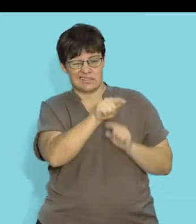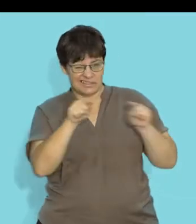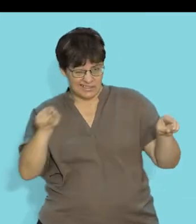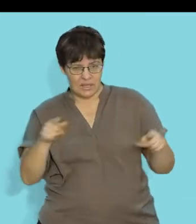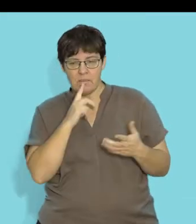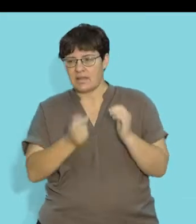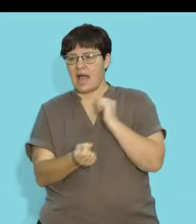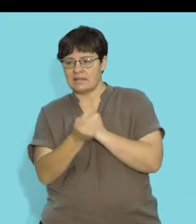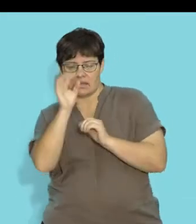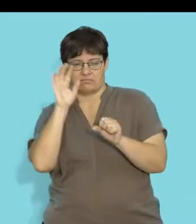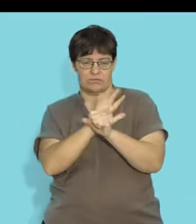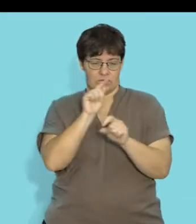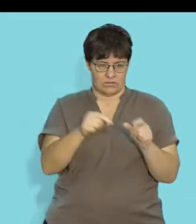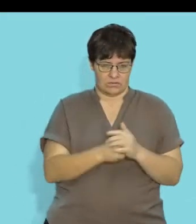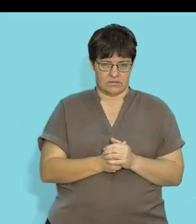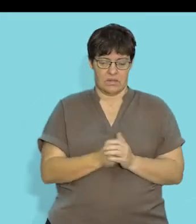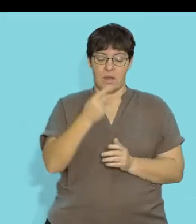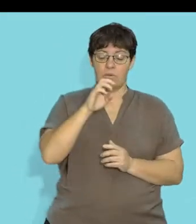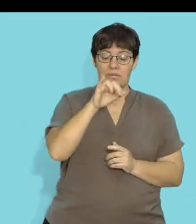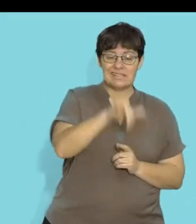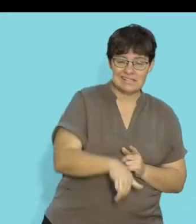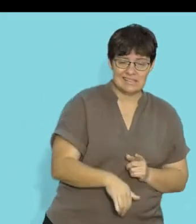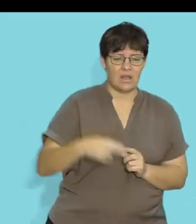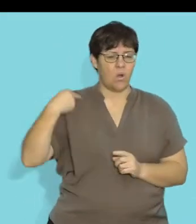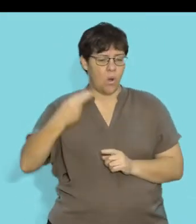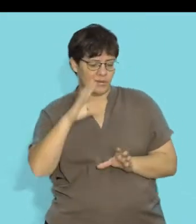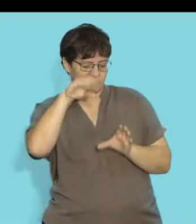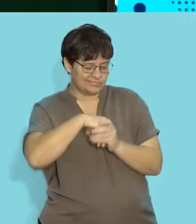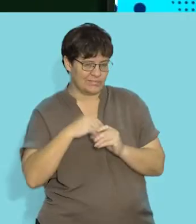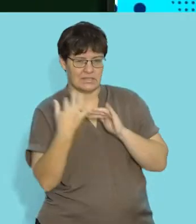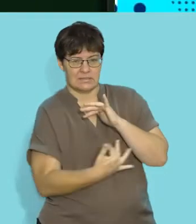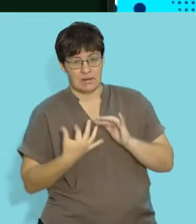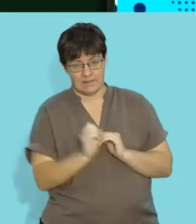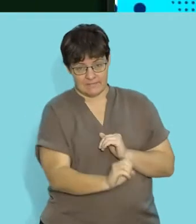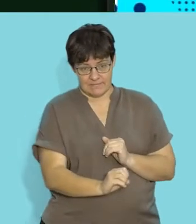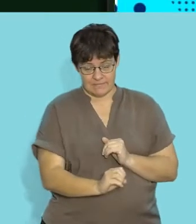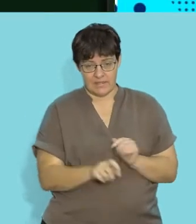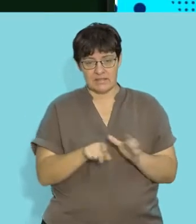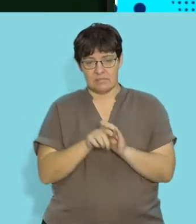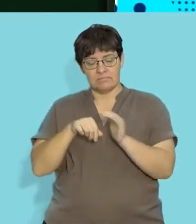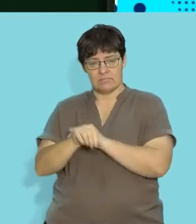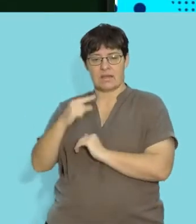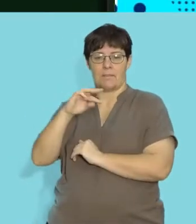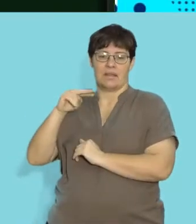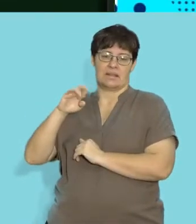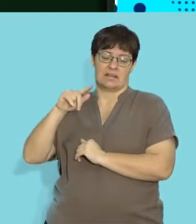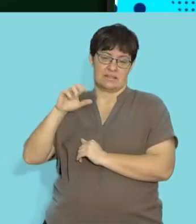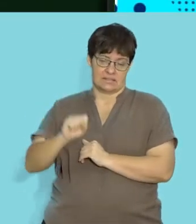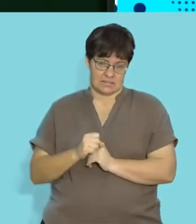female, again, we must know what puberty is and the hormones that stimulate puberty, as well as the production of gametes, which